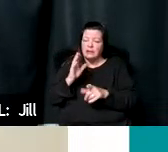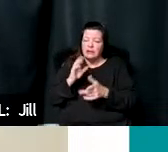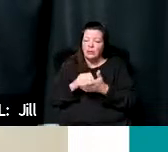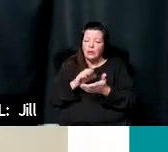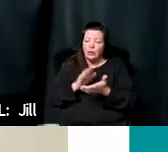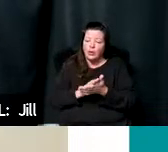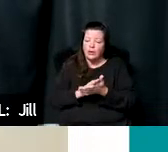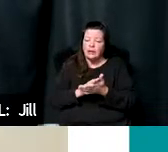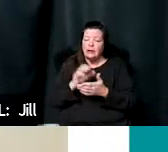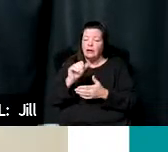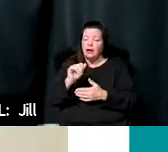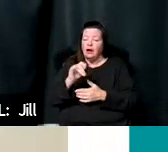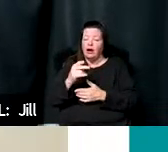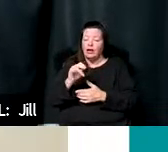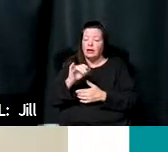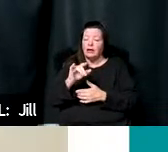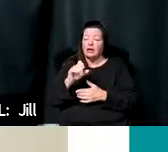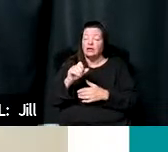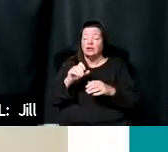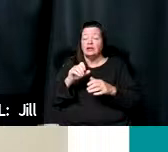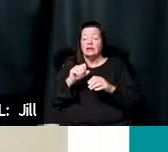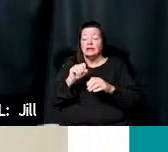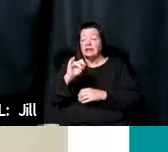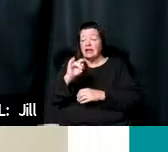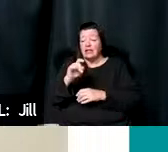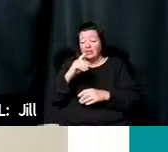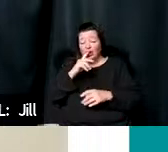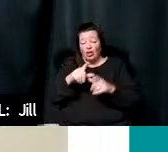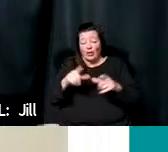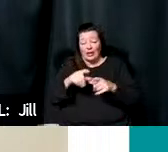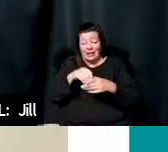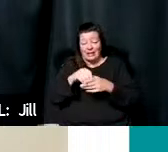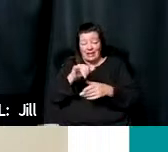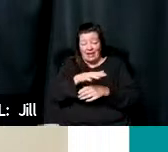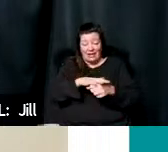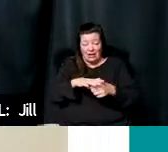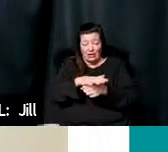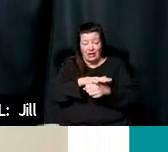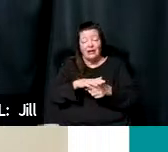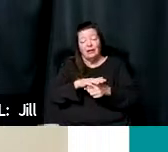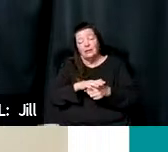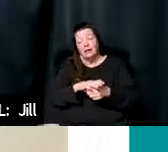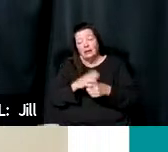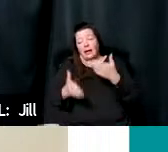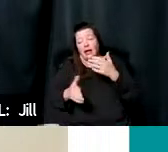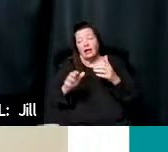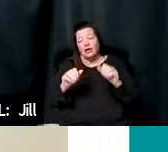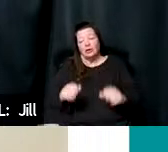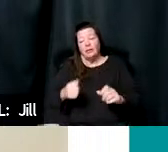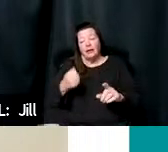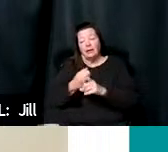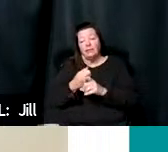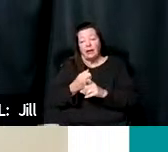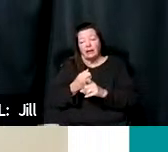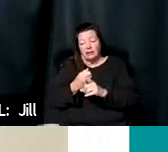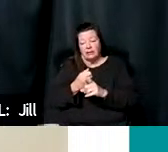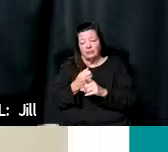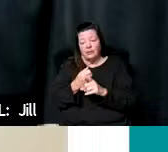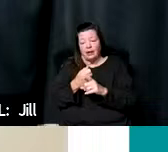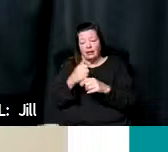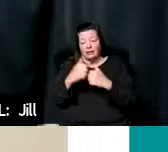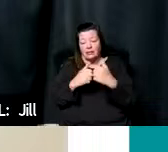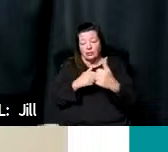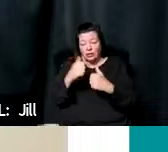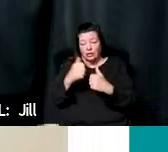are located within the modified locally preferred alternative. And those sites have the potential to be impacted by construction-related physical ground